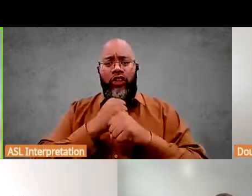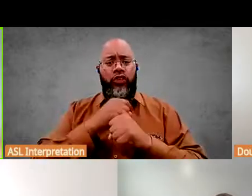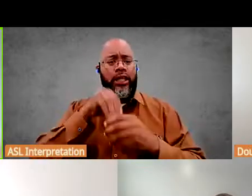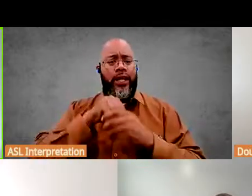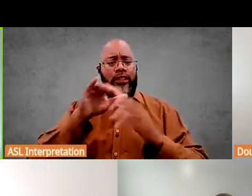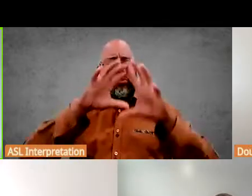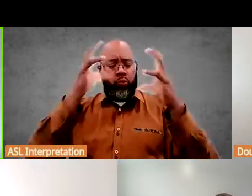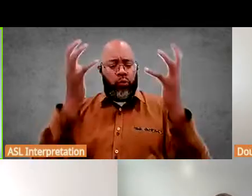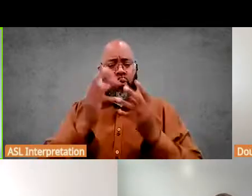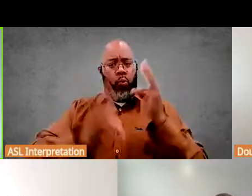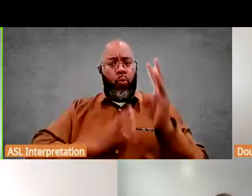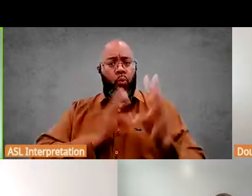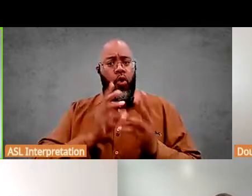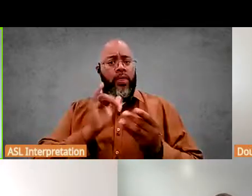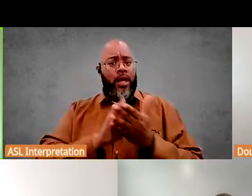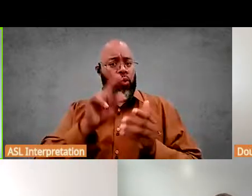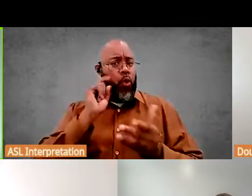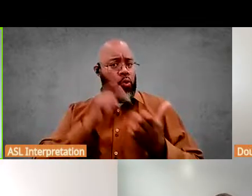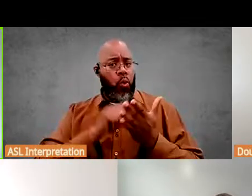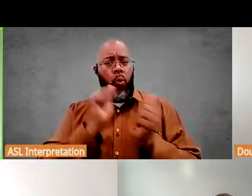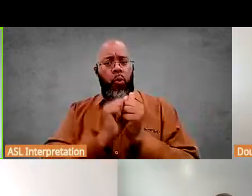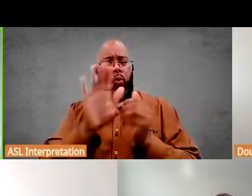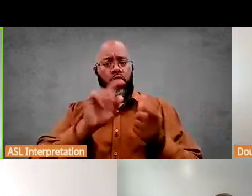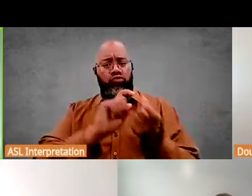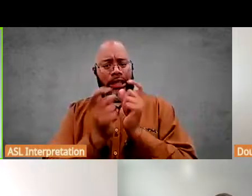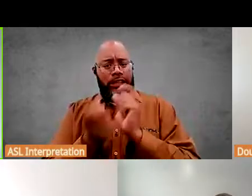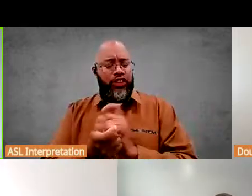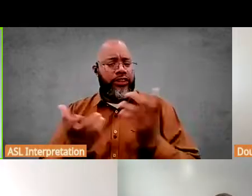that you just notice with your transition?